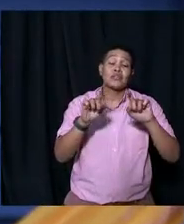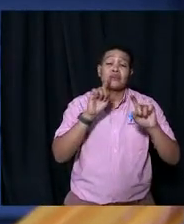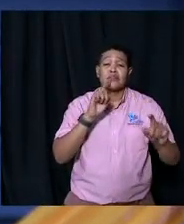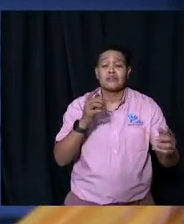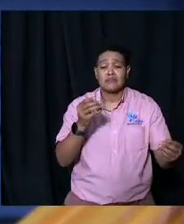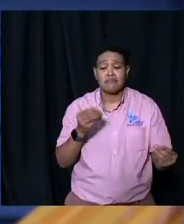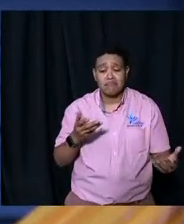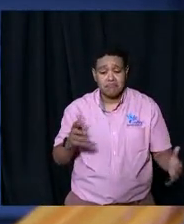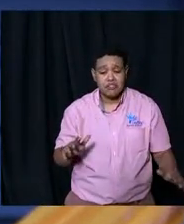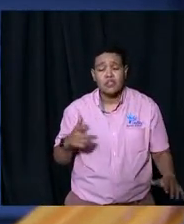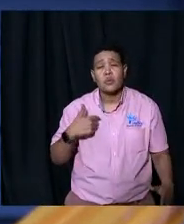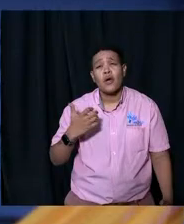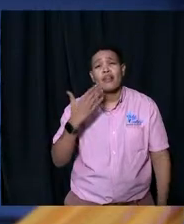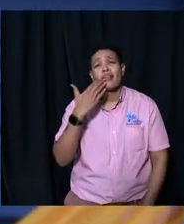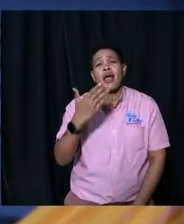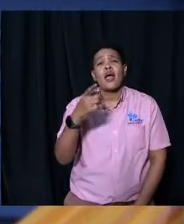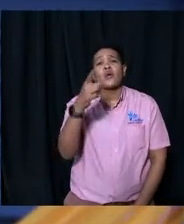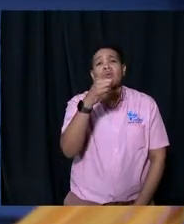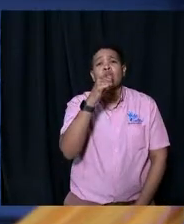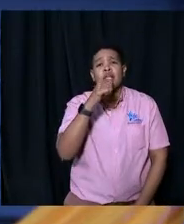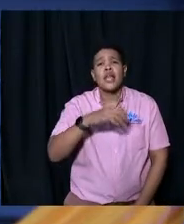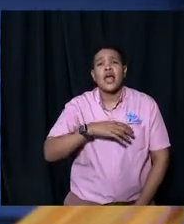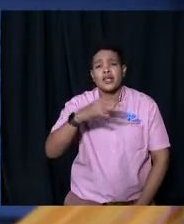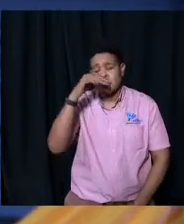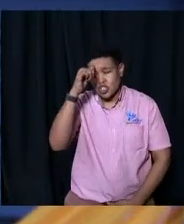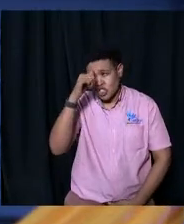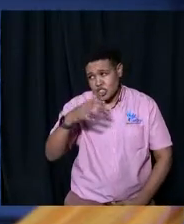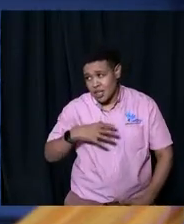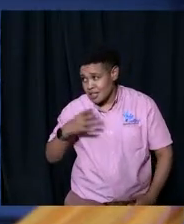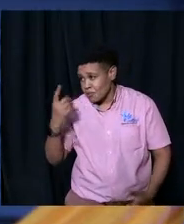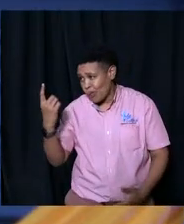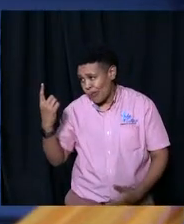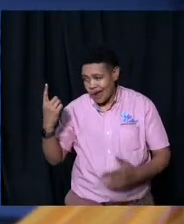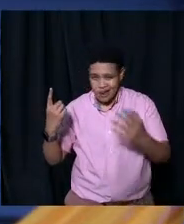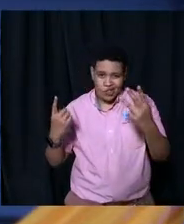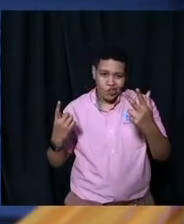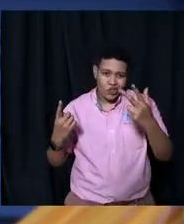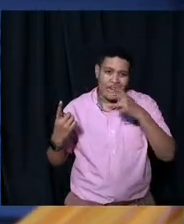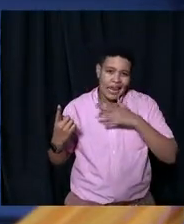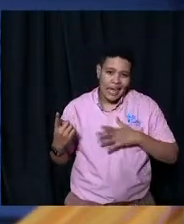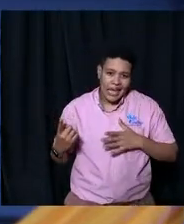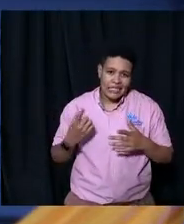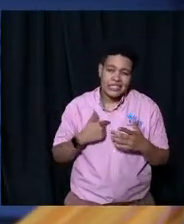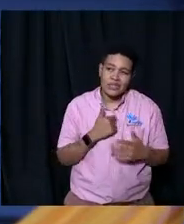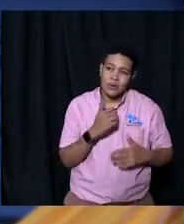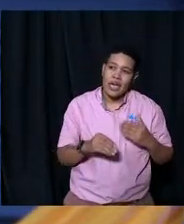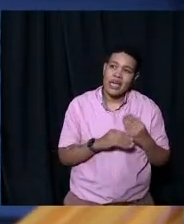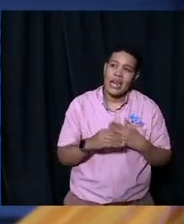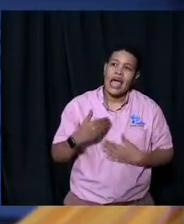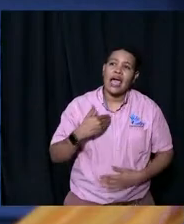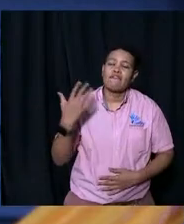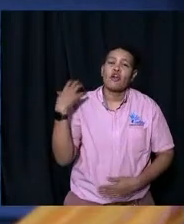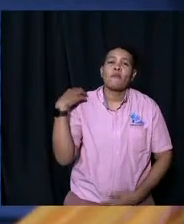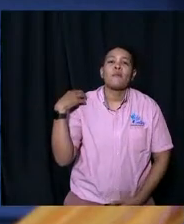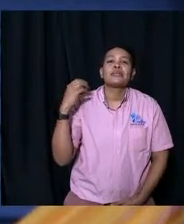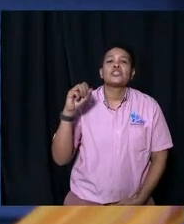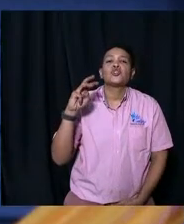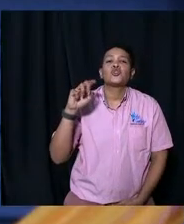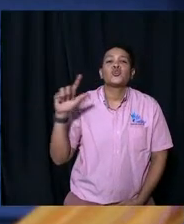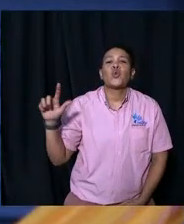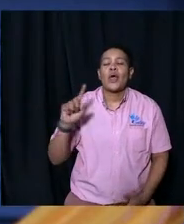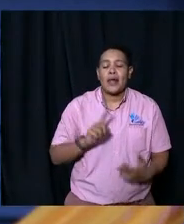we've had. I want to thank you, ladies and gentlemen. And of course, we had the Permanent Secretary